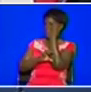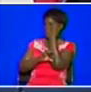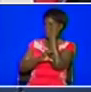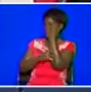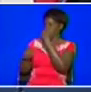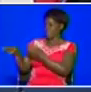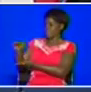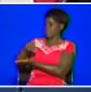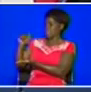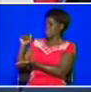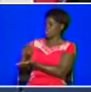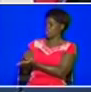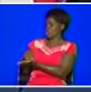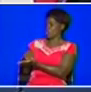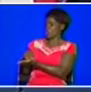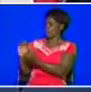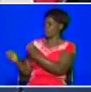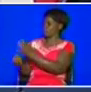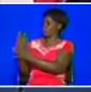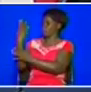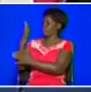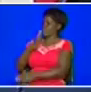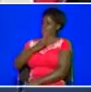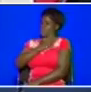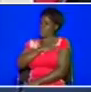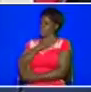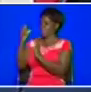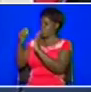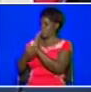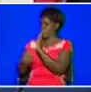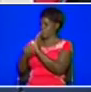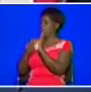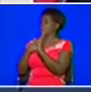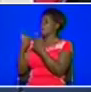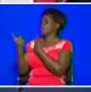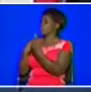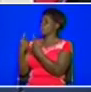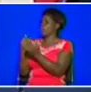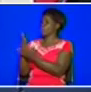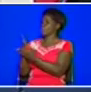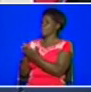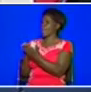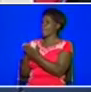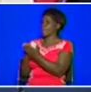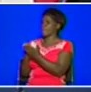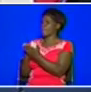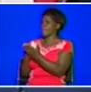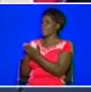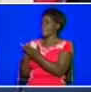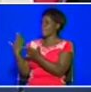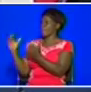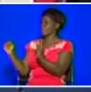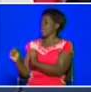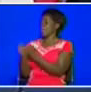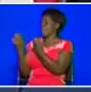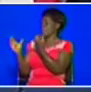very central in the creation of the NASA manifesto, I'd like to speak about, you know, some of the things that are happening in the country right